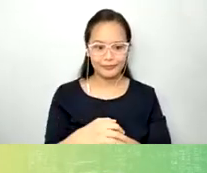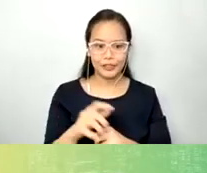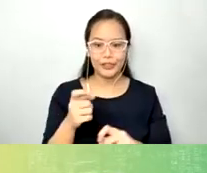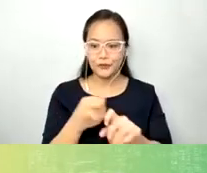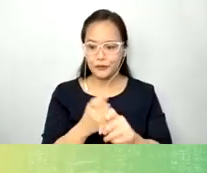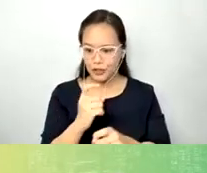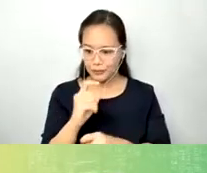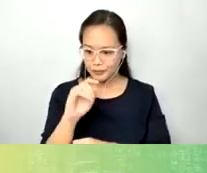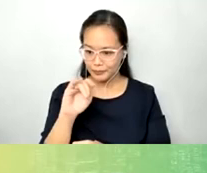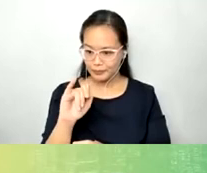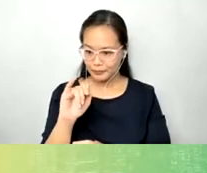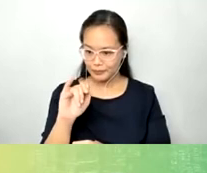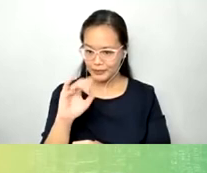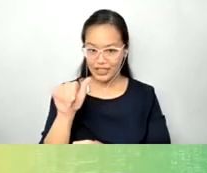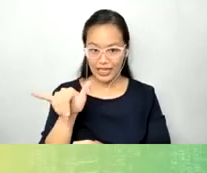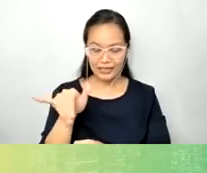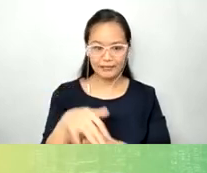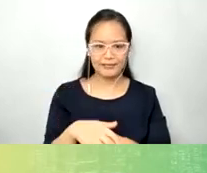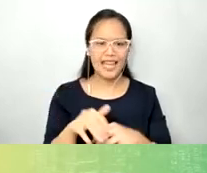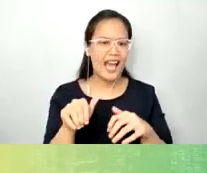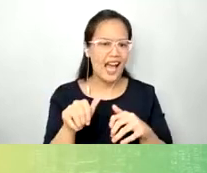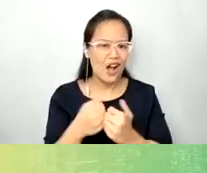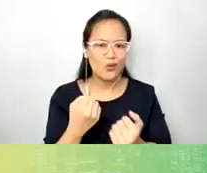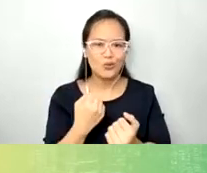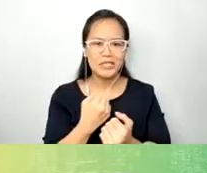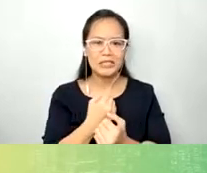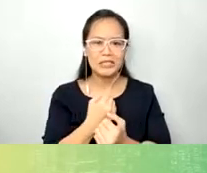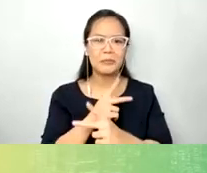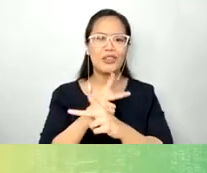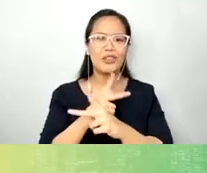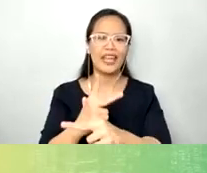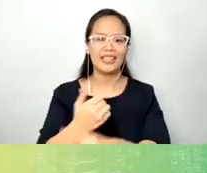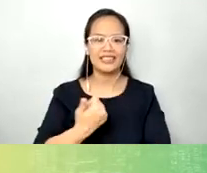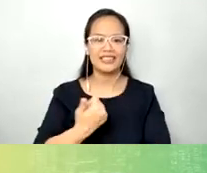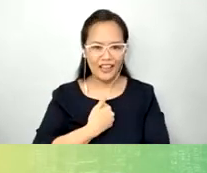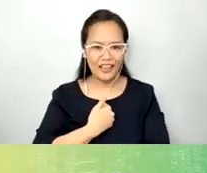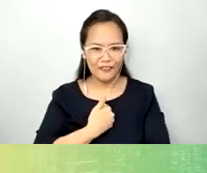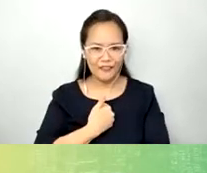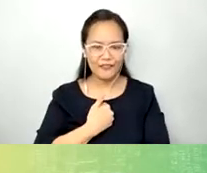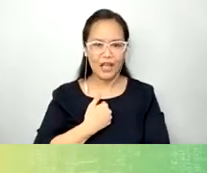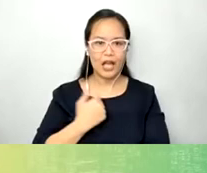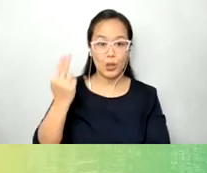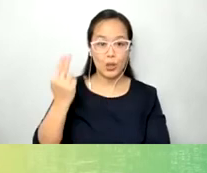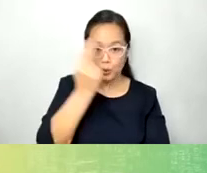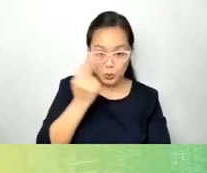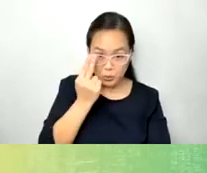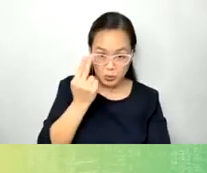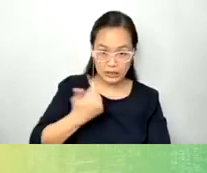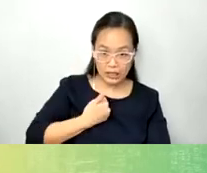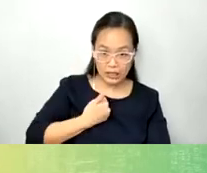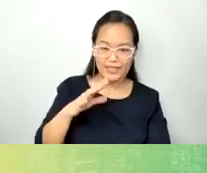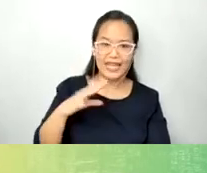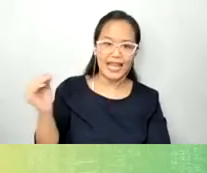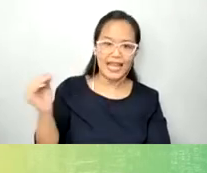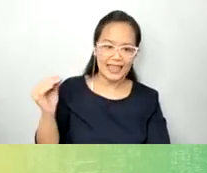No? Question from Ms. Isay Agres. How do you safeguard yourself from being used and abused for being